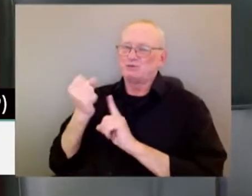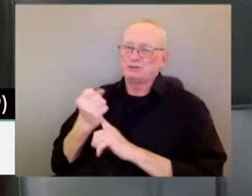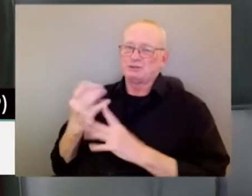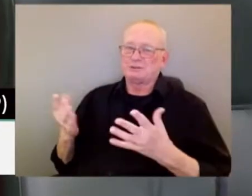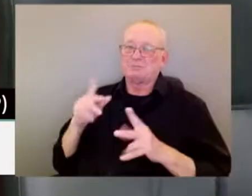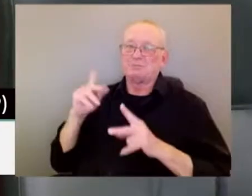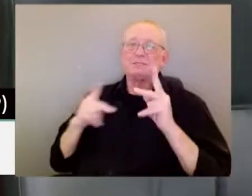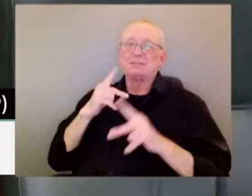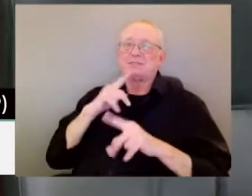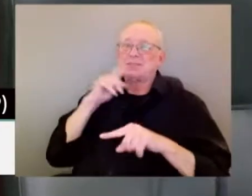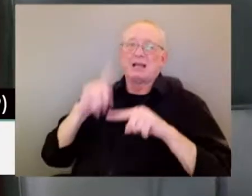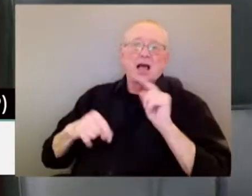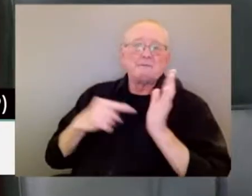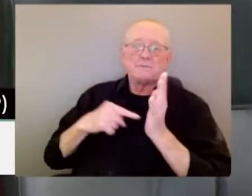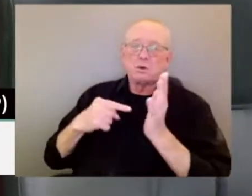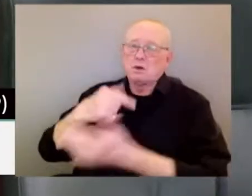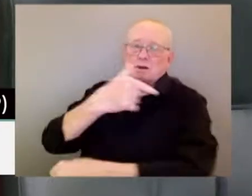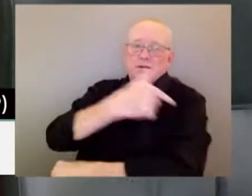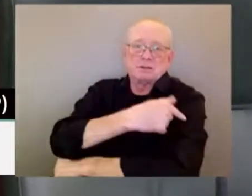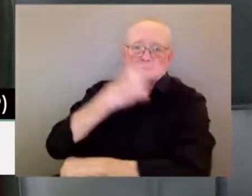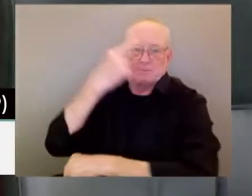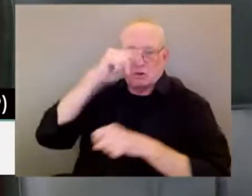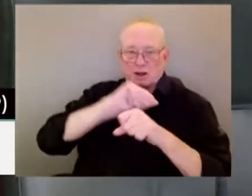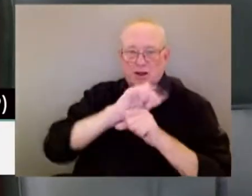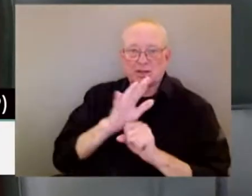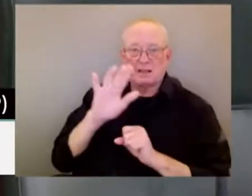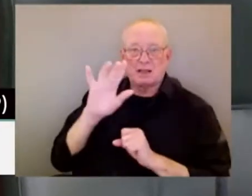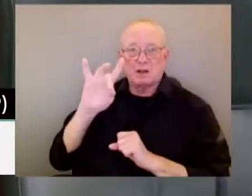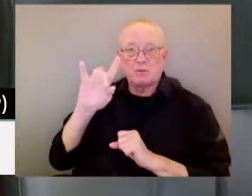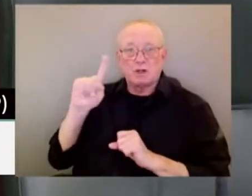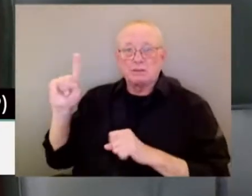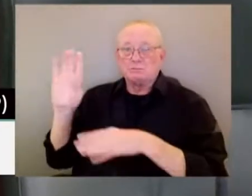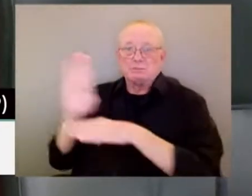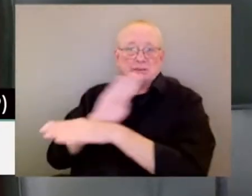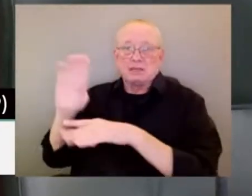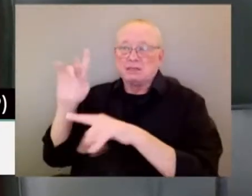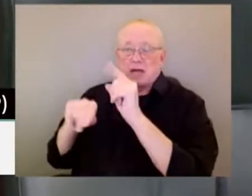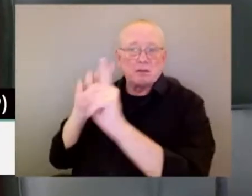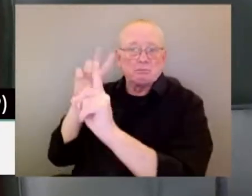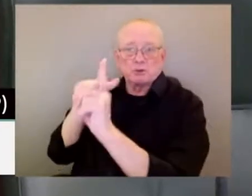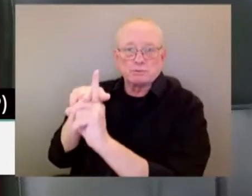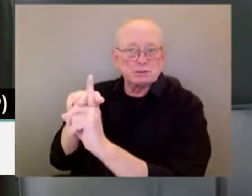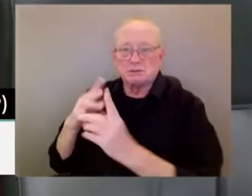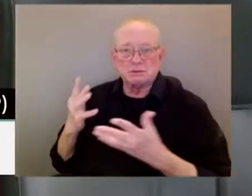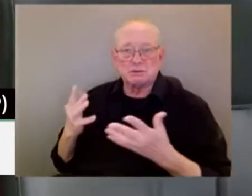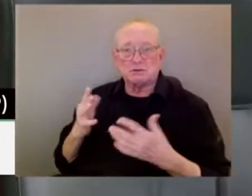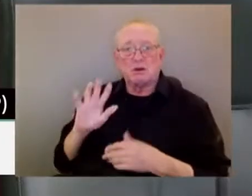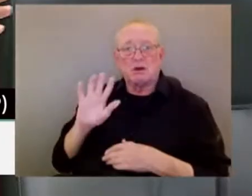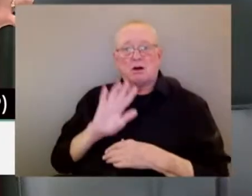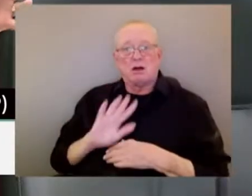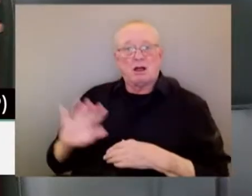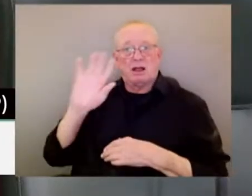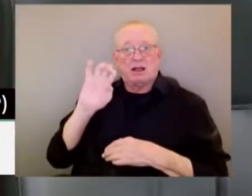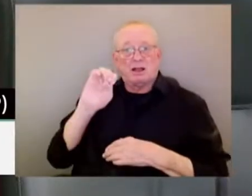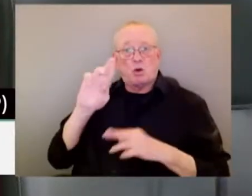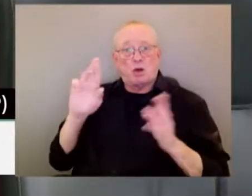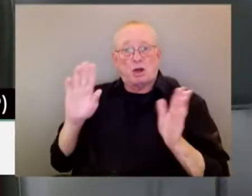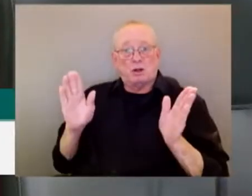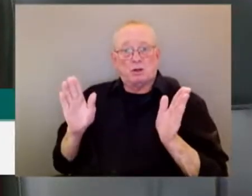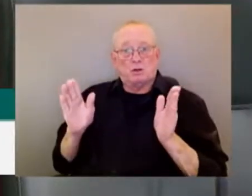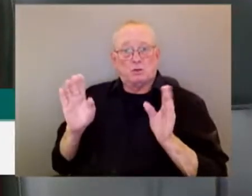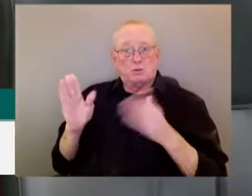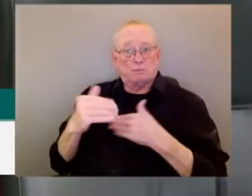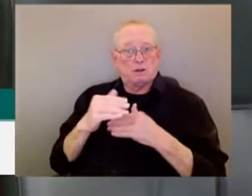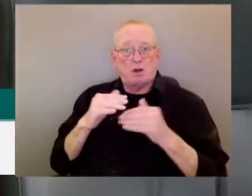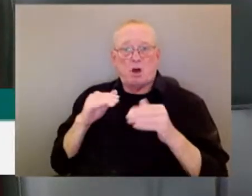can't get an appointment. Given that emergency rooms across rural Alberta are often closed at night, leaving Albertans to drive from hospital to hospital hoping to